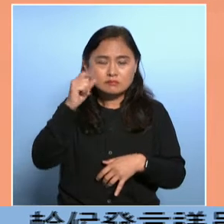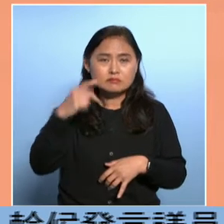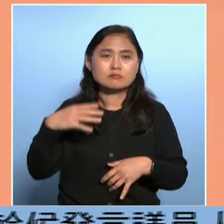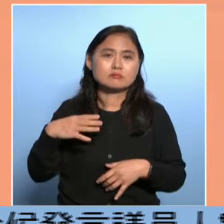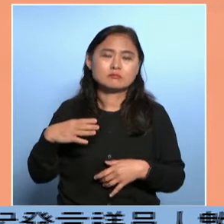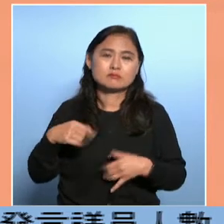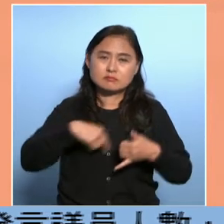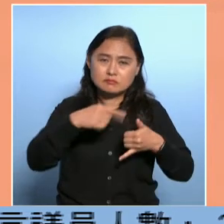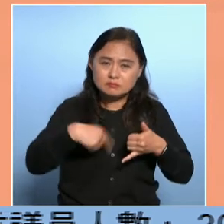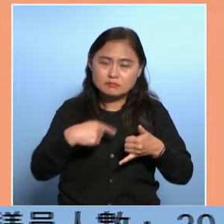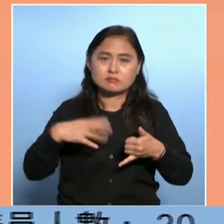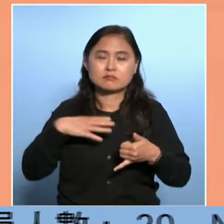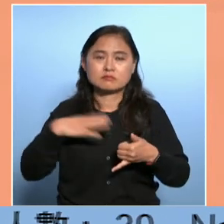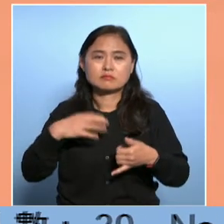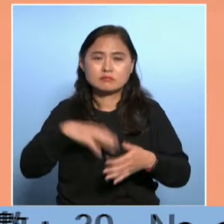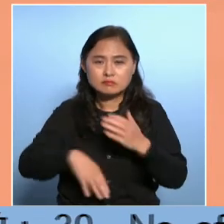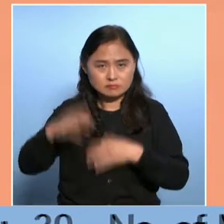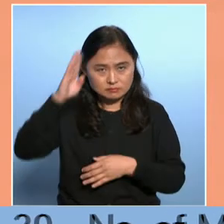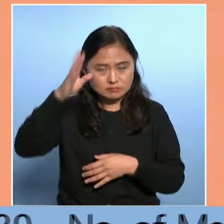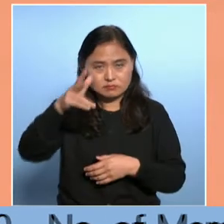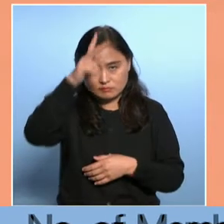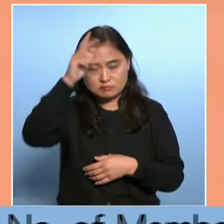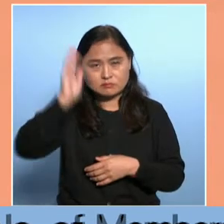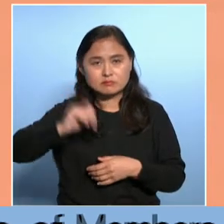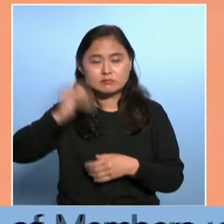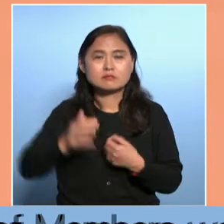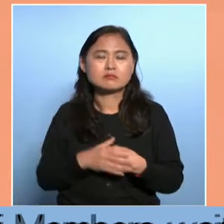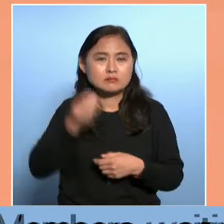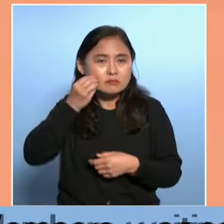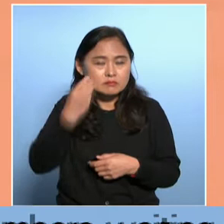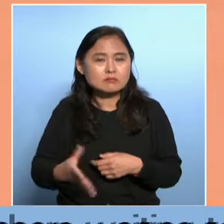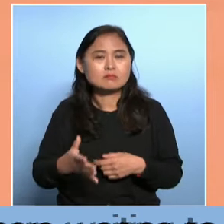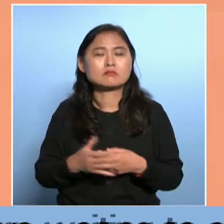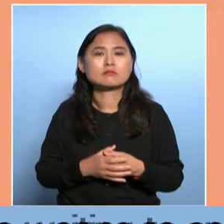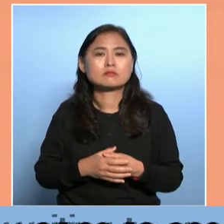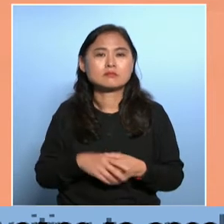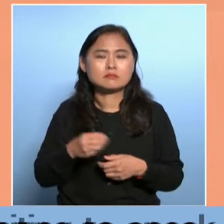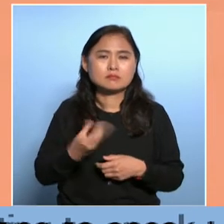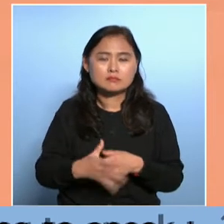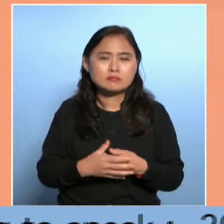breastfeeding their babies. These women